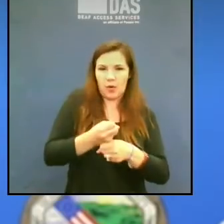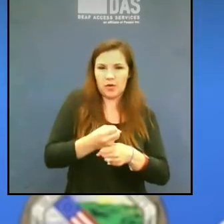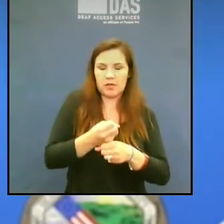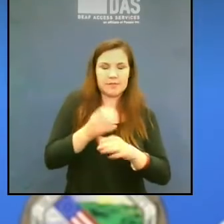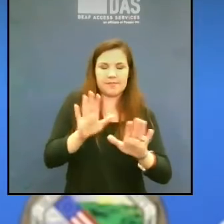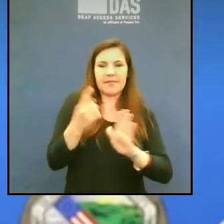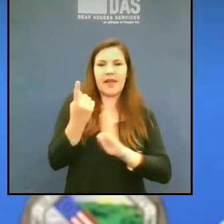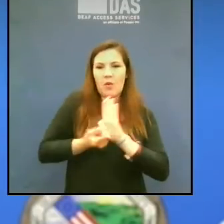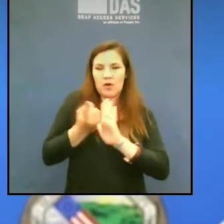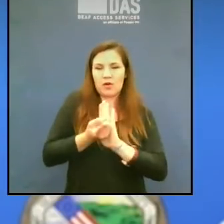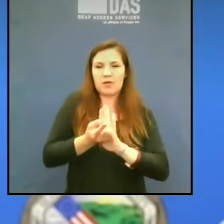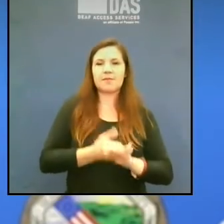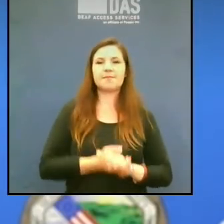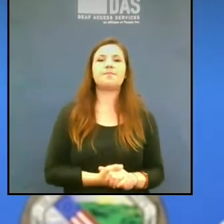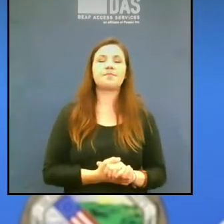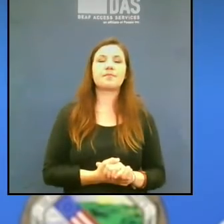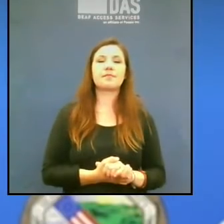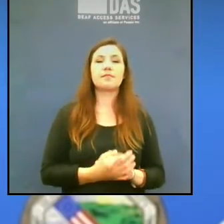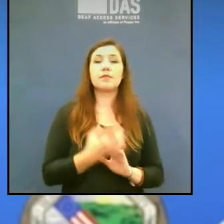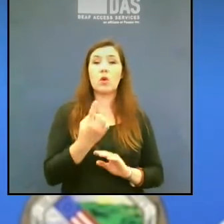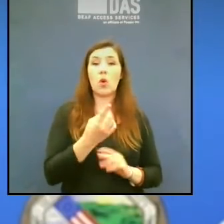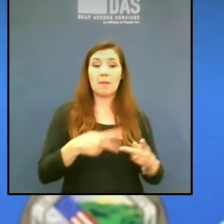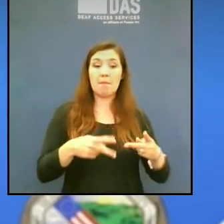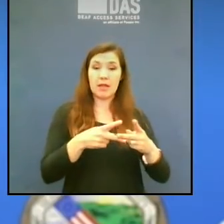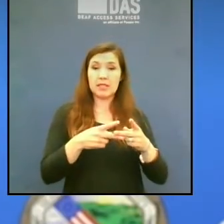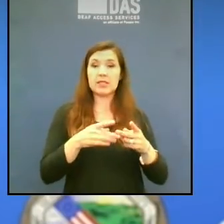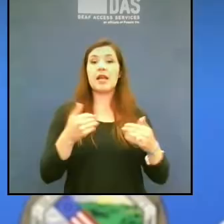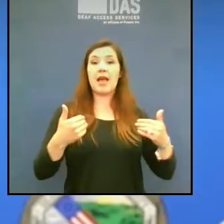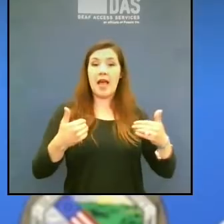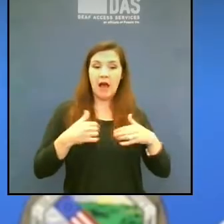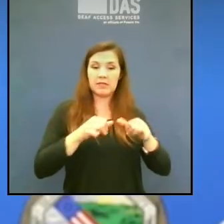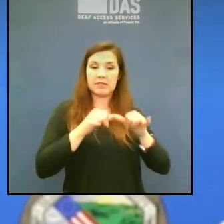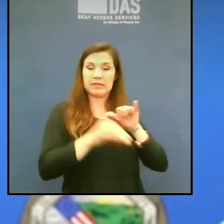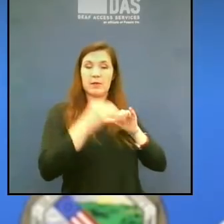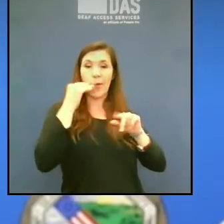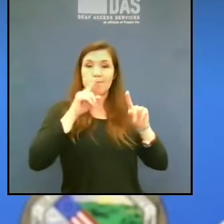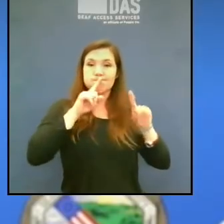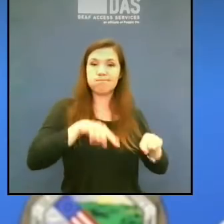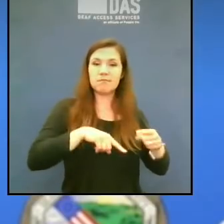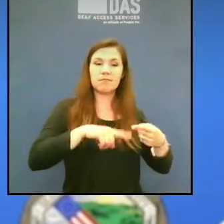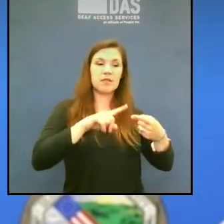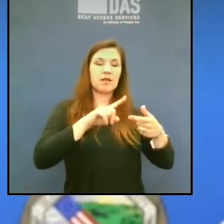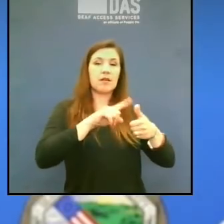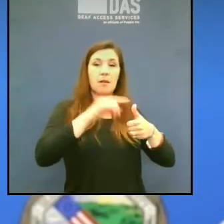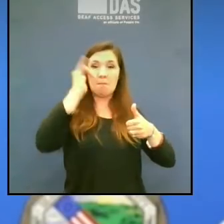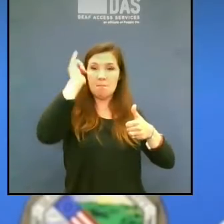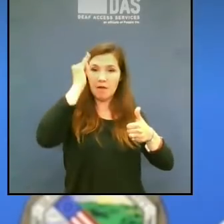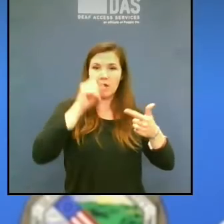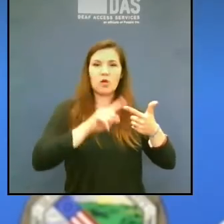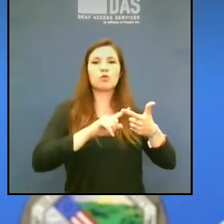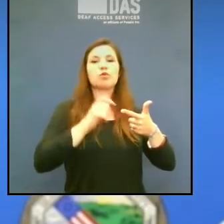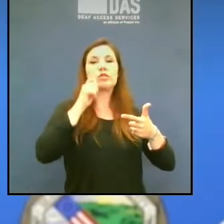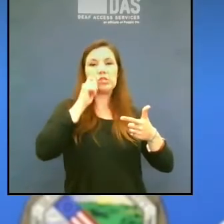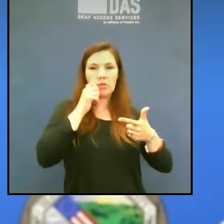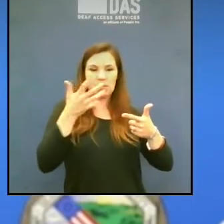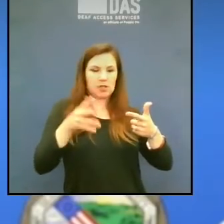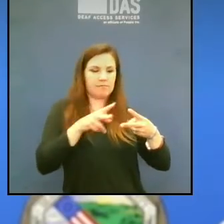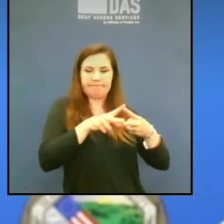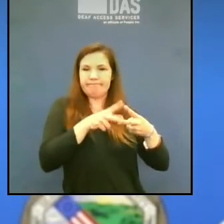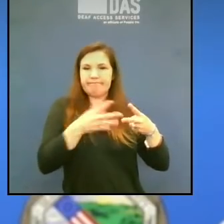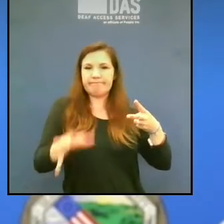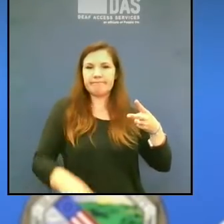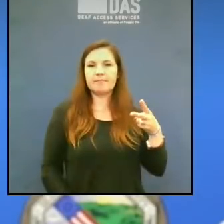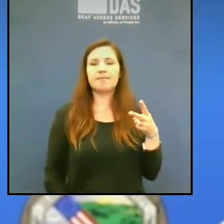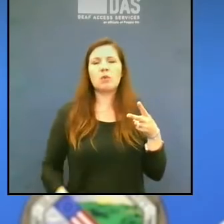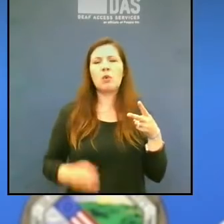a result, the only places that will have a curfew tonight are the city of Buffalo and the town of Cheektowaga. We will look through the night and see if we have to